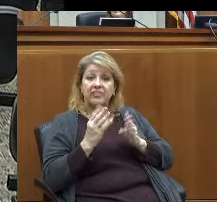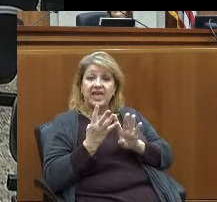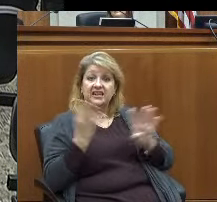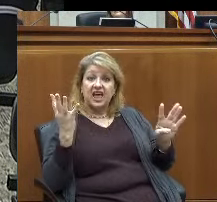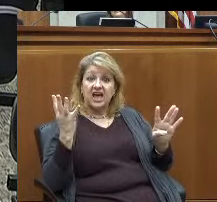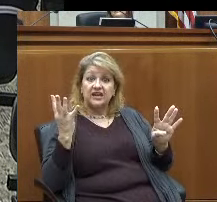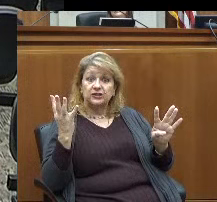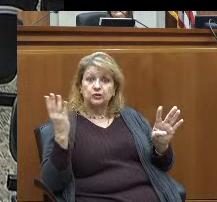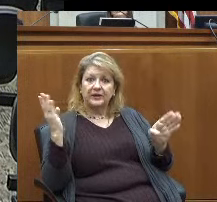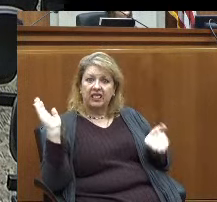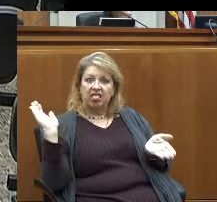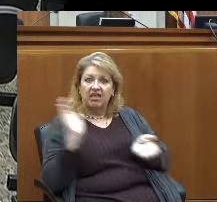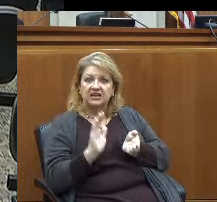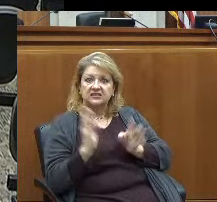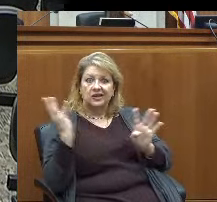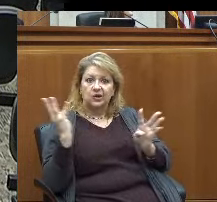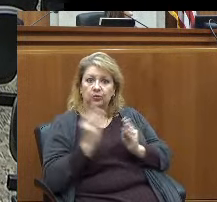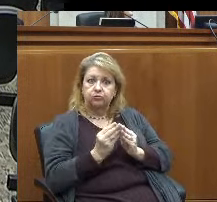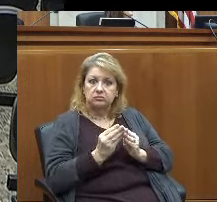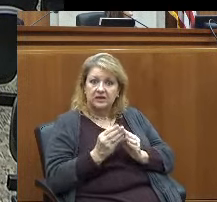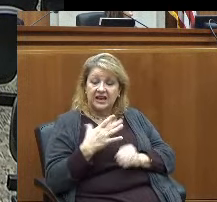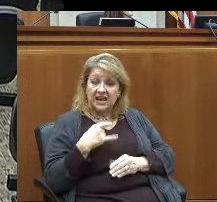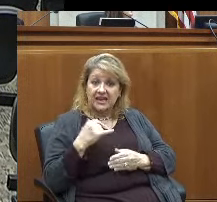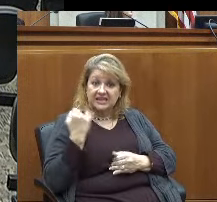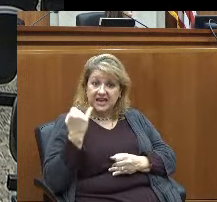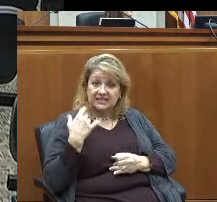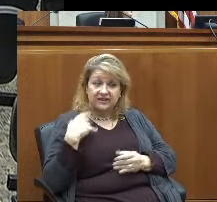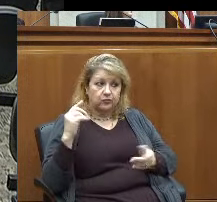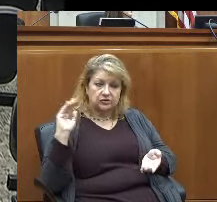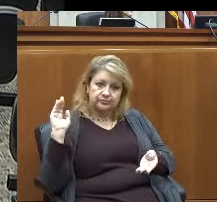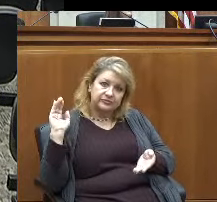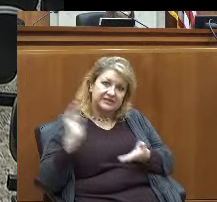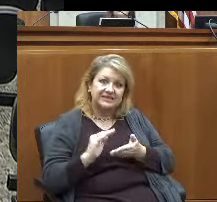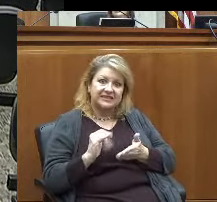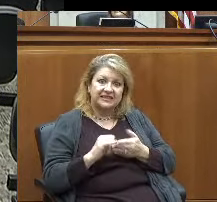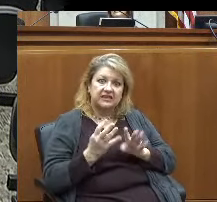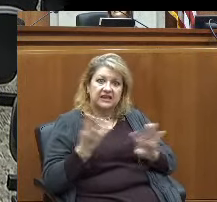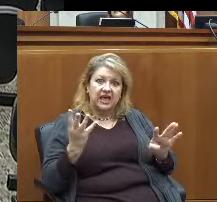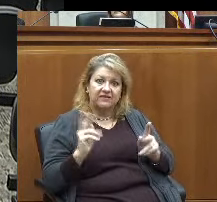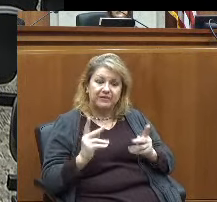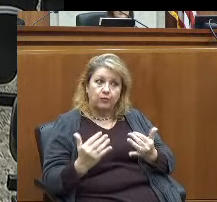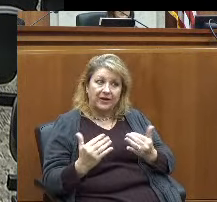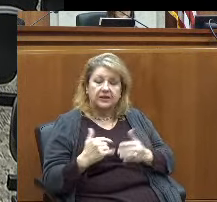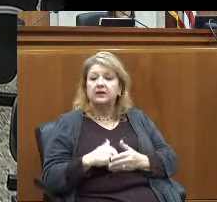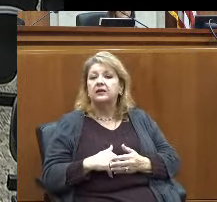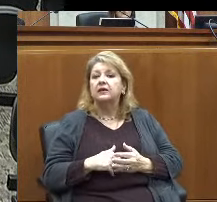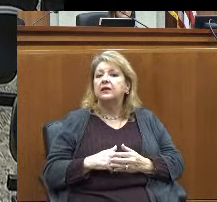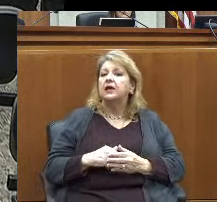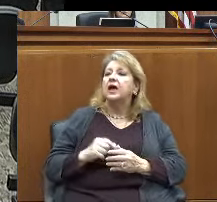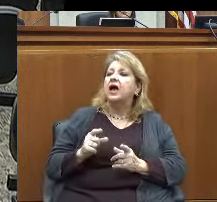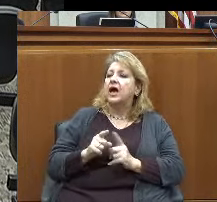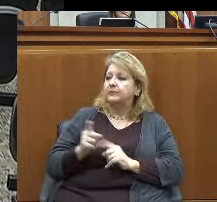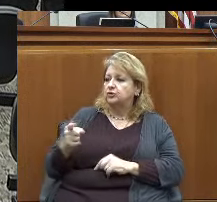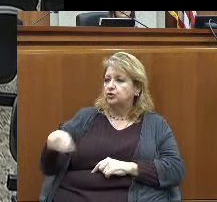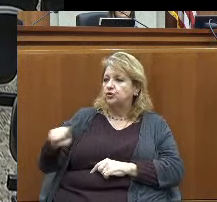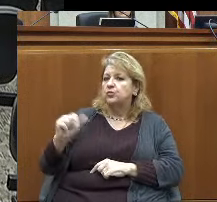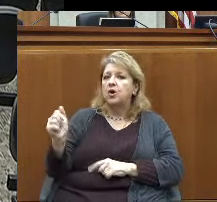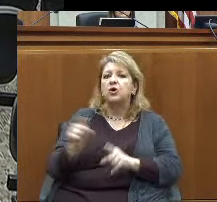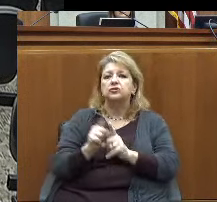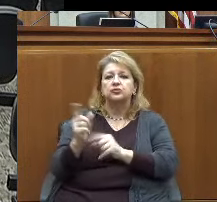well. Thank you. Dr. Davis. So I'm sure that many of you also got